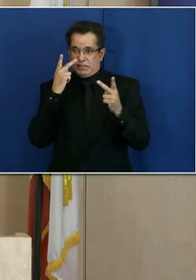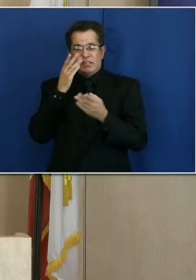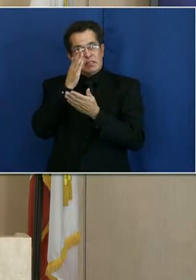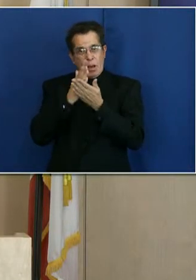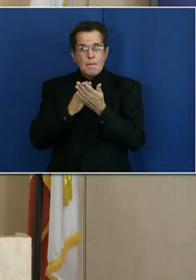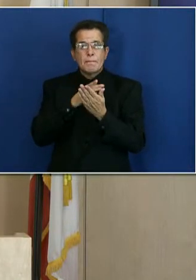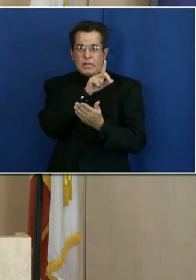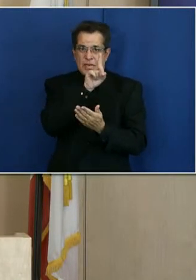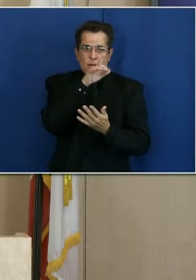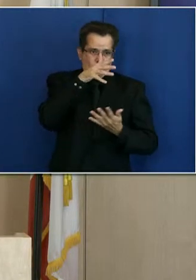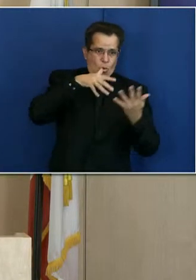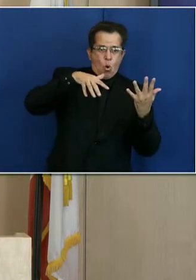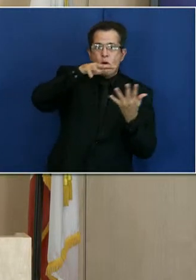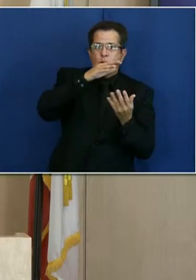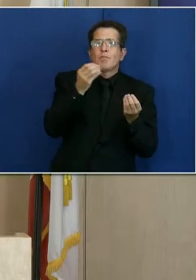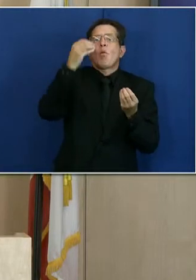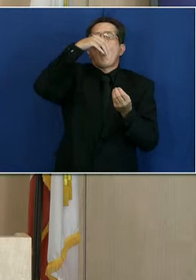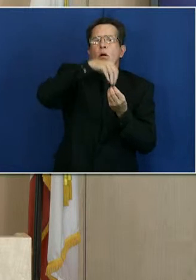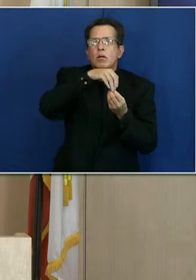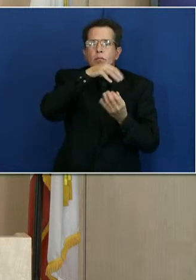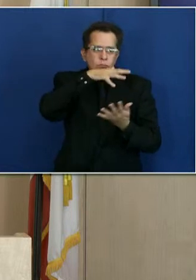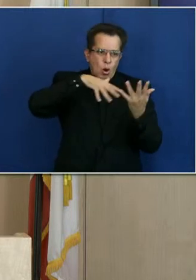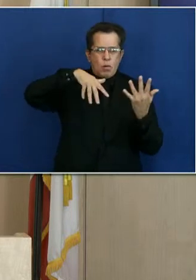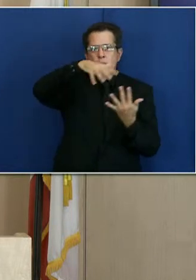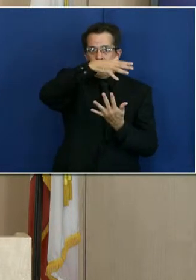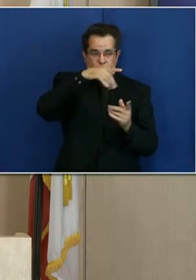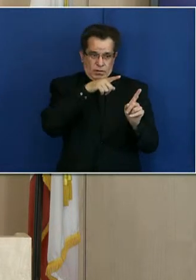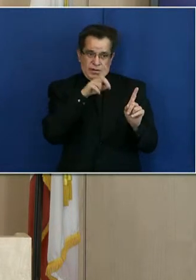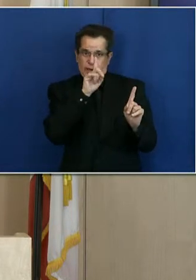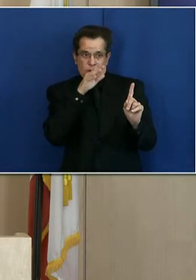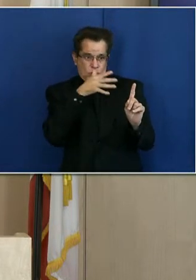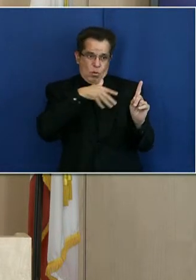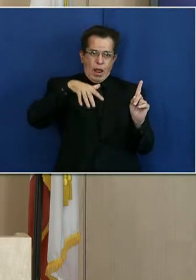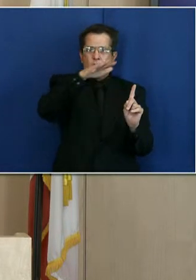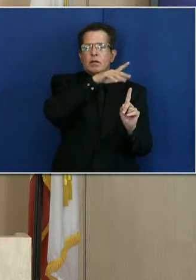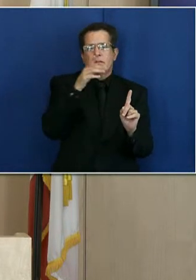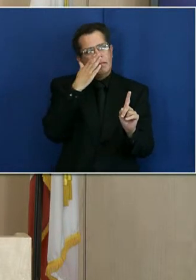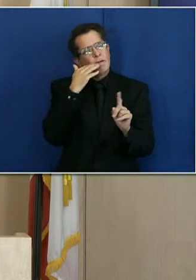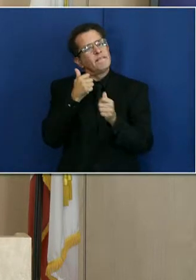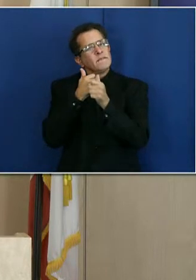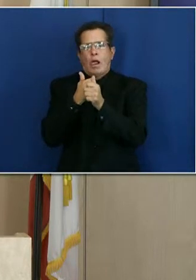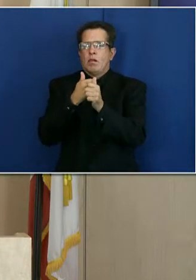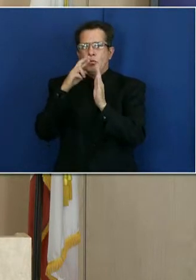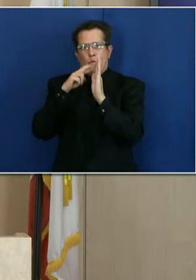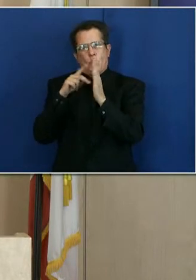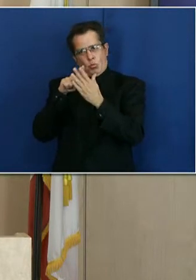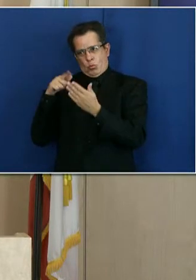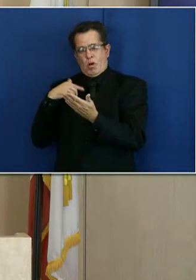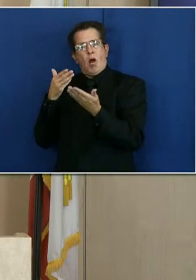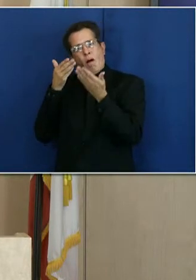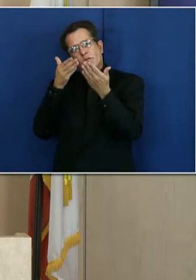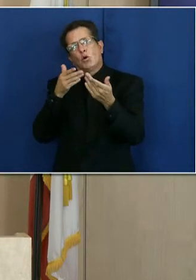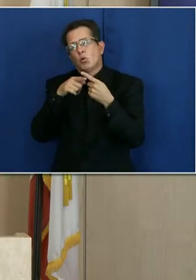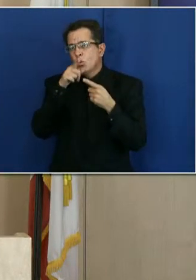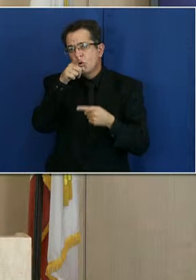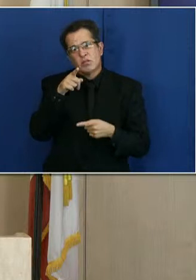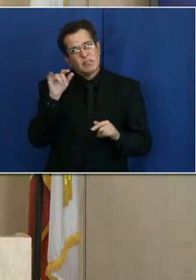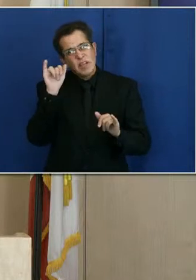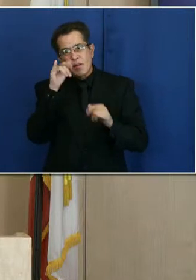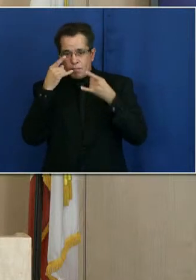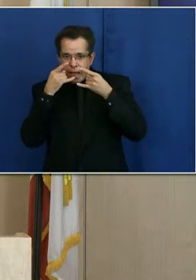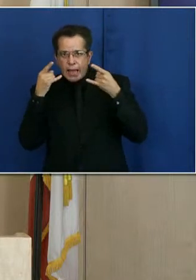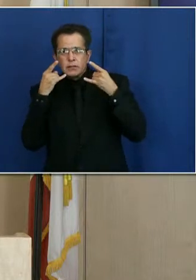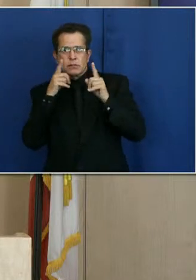interacting more socially, and it's important that they follow the guidance that our public health officer has given, which is wearing a mask,